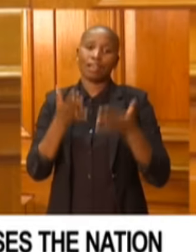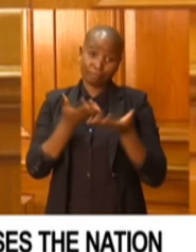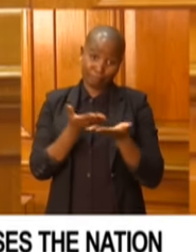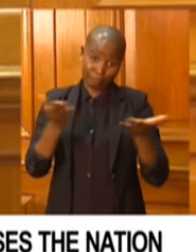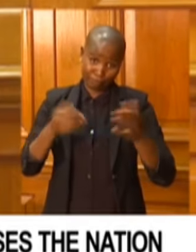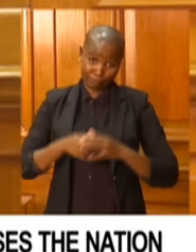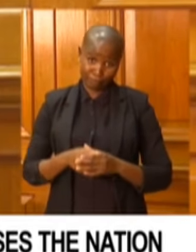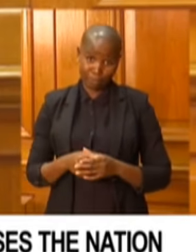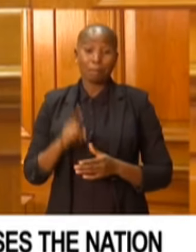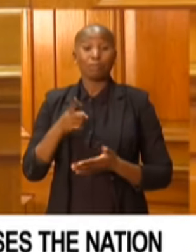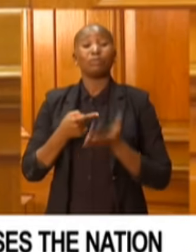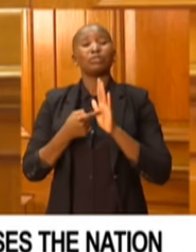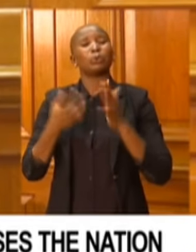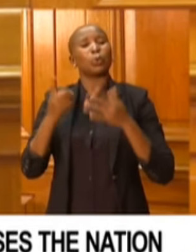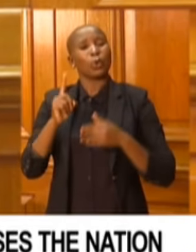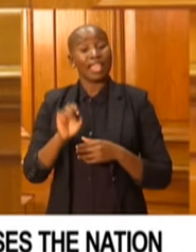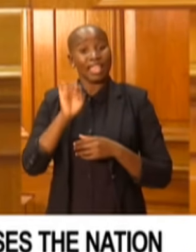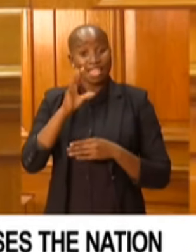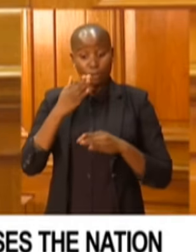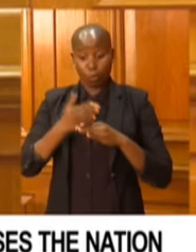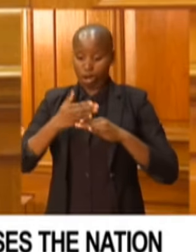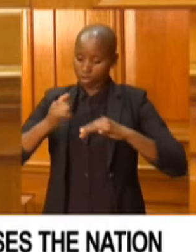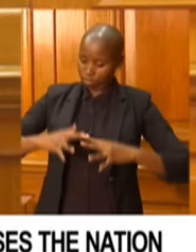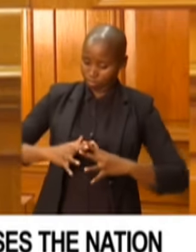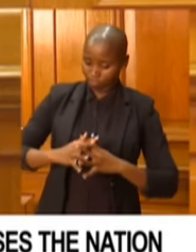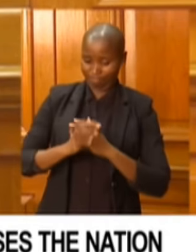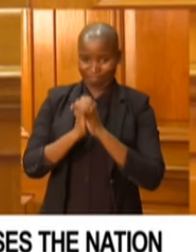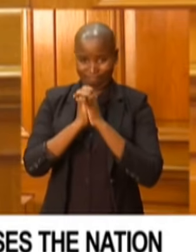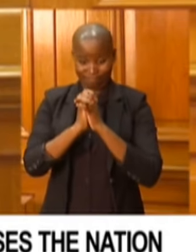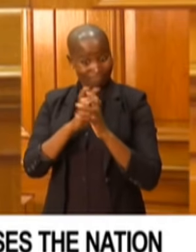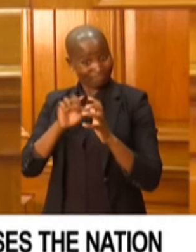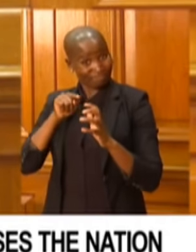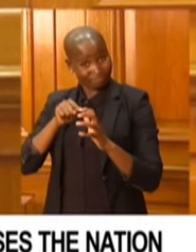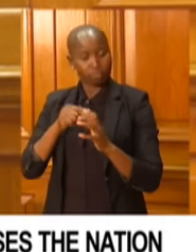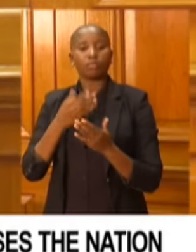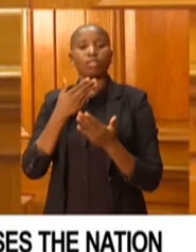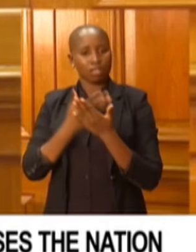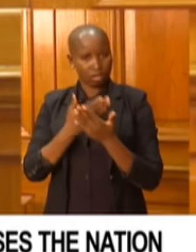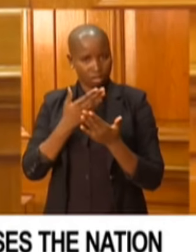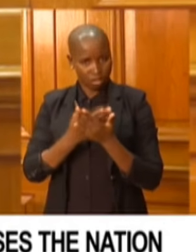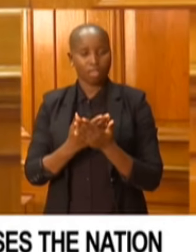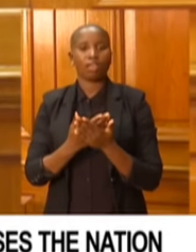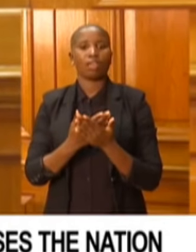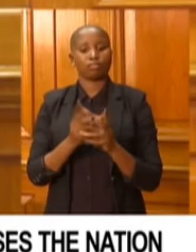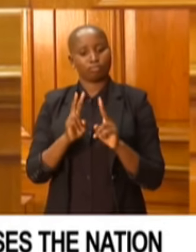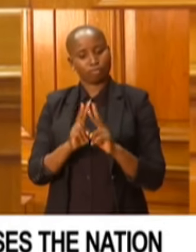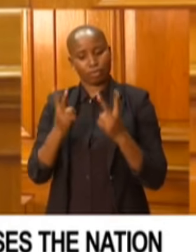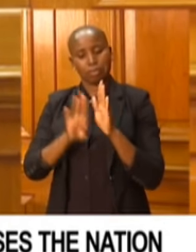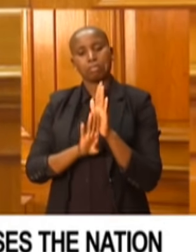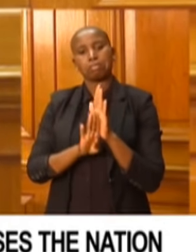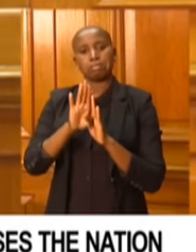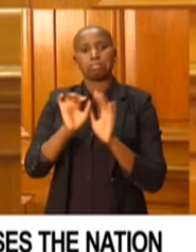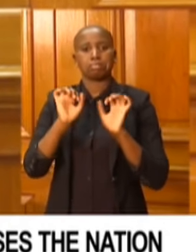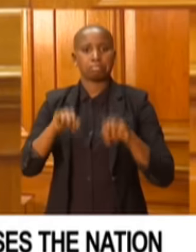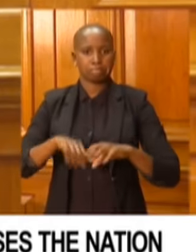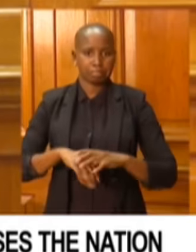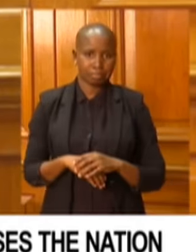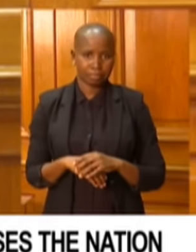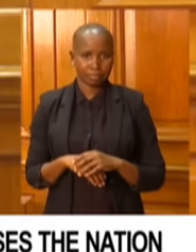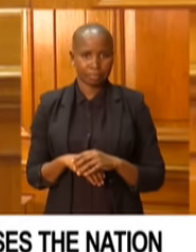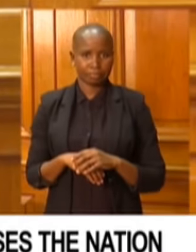to work together, we can make a difference. As we begin this new year, let us